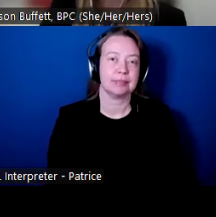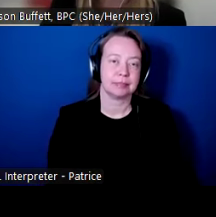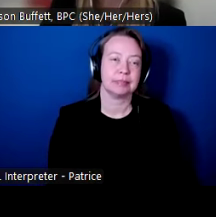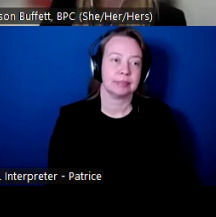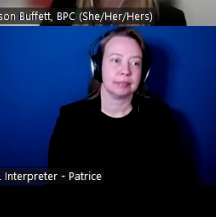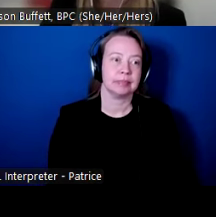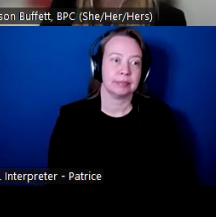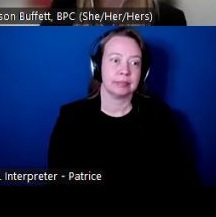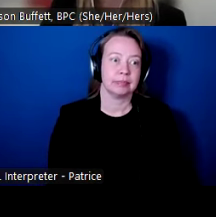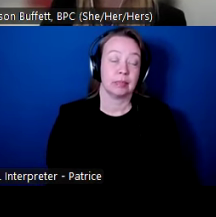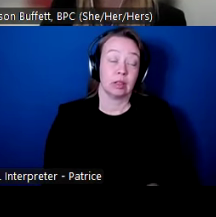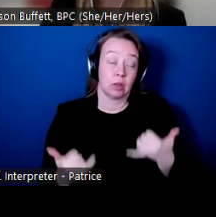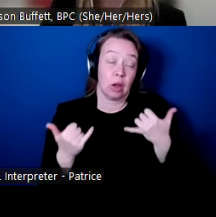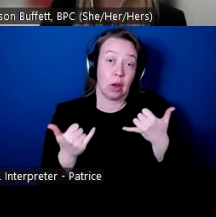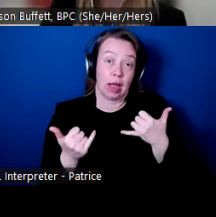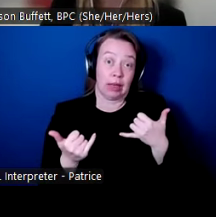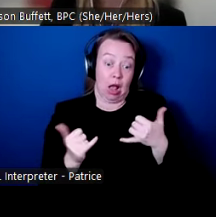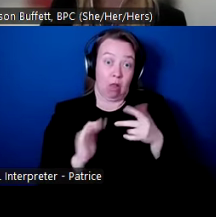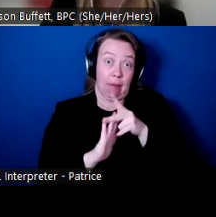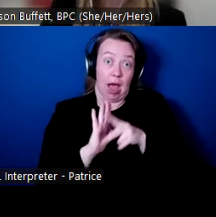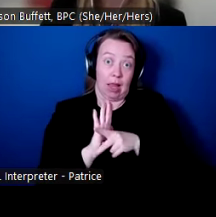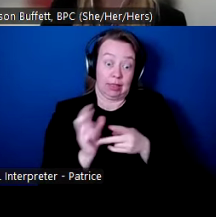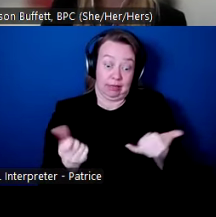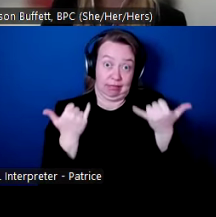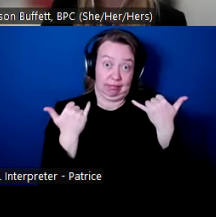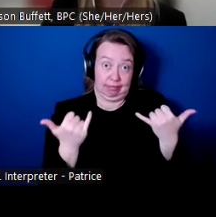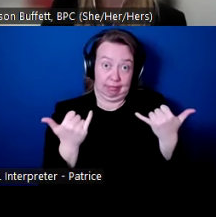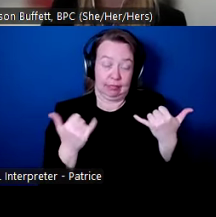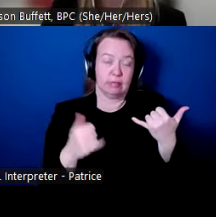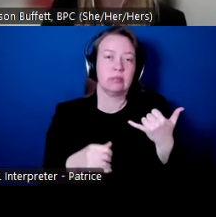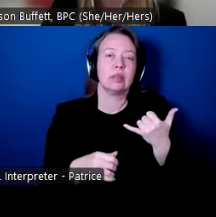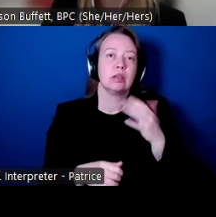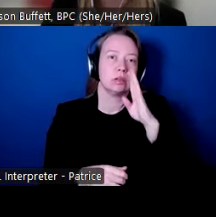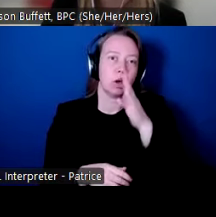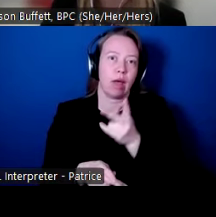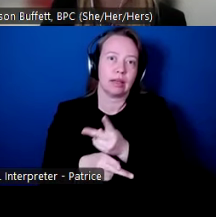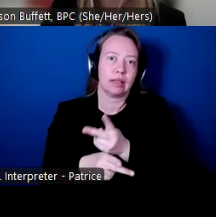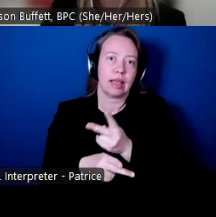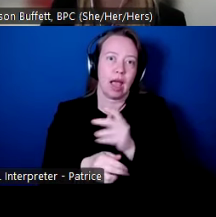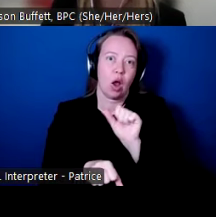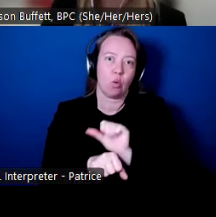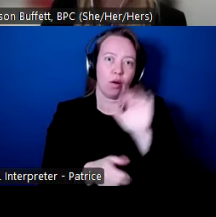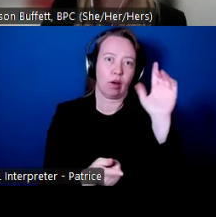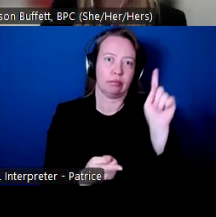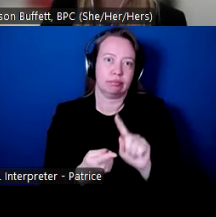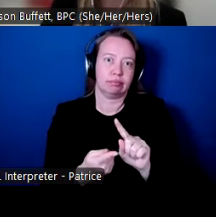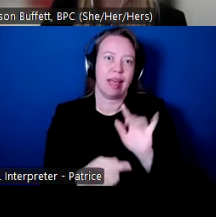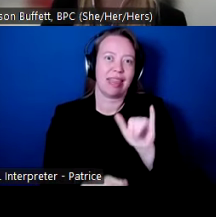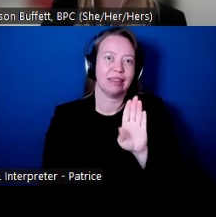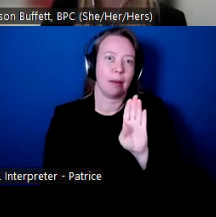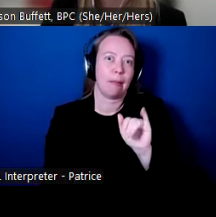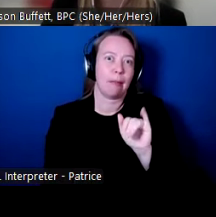Now let's take a look at the current policy landscape. The direct care workforce shortage is a bipartisan issue.